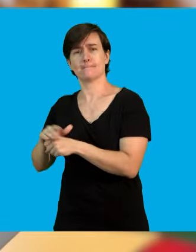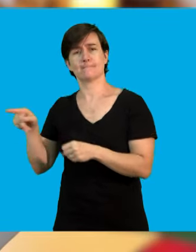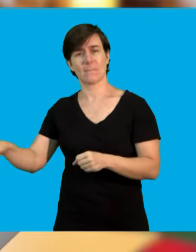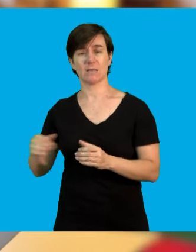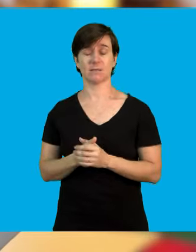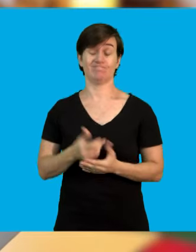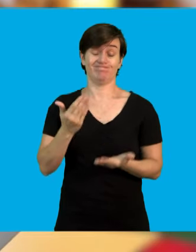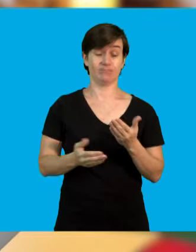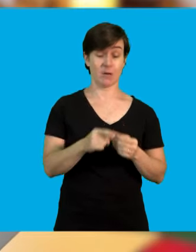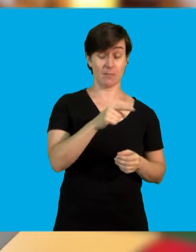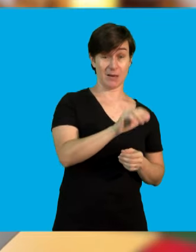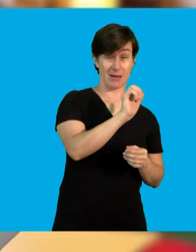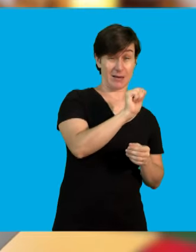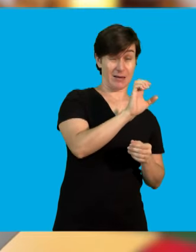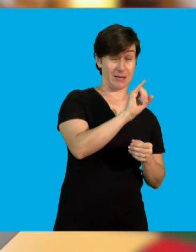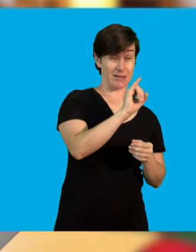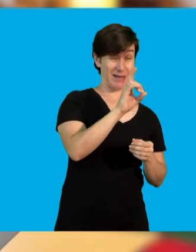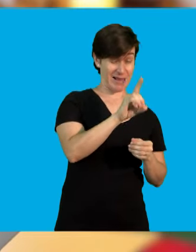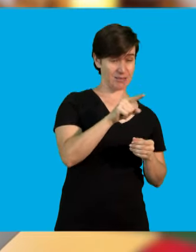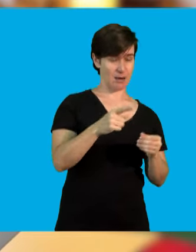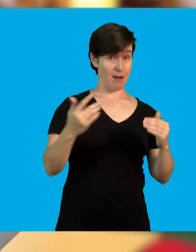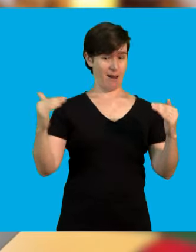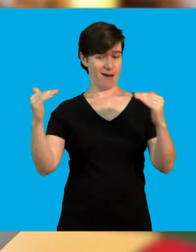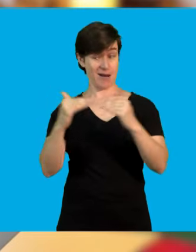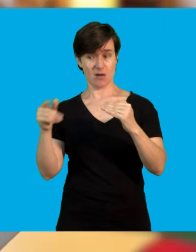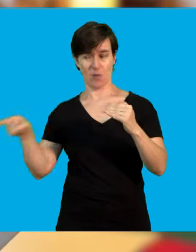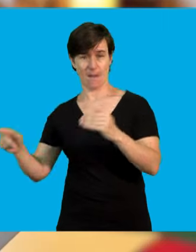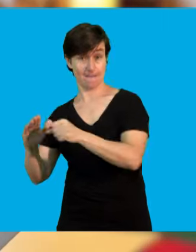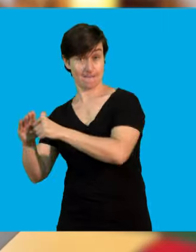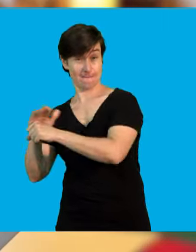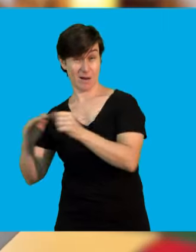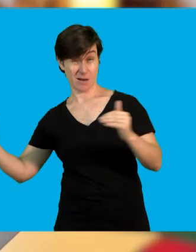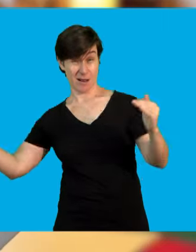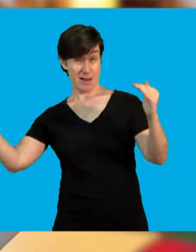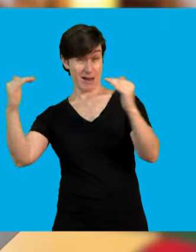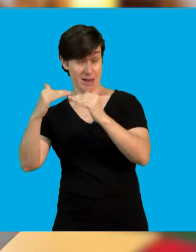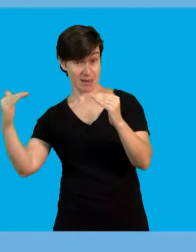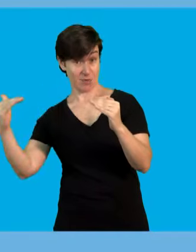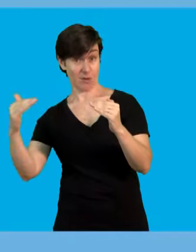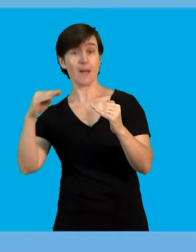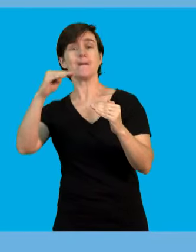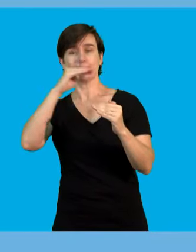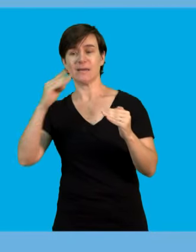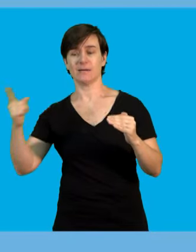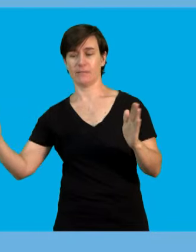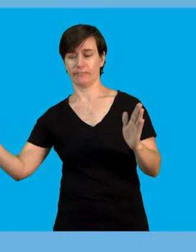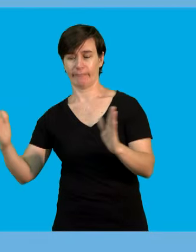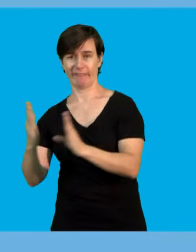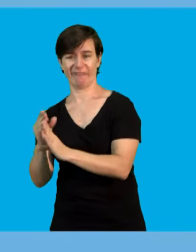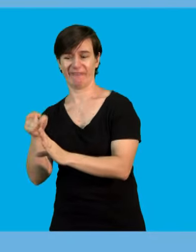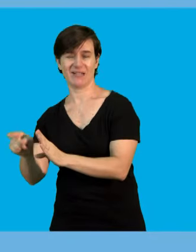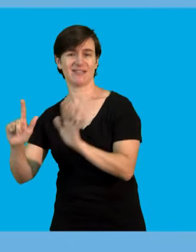or should the strength of an acid be equal to the strength of the base that is reacting, then the two reactants are going